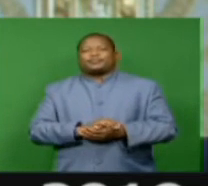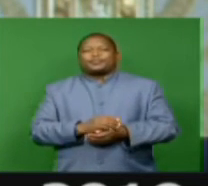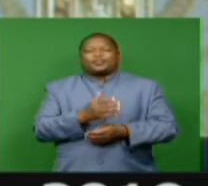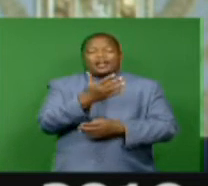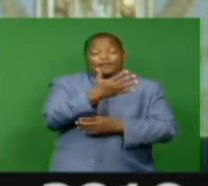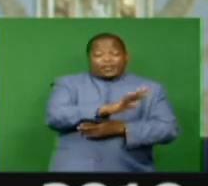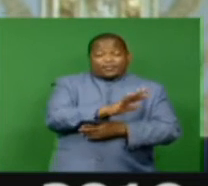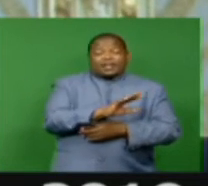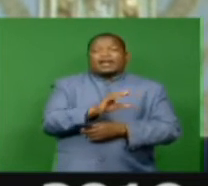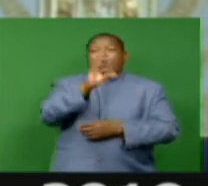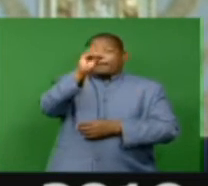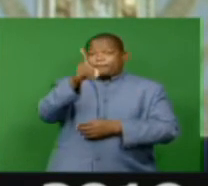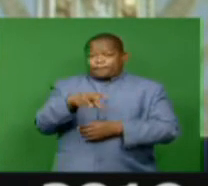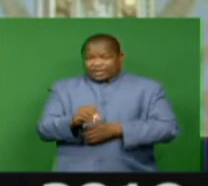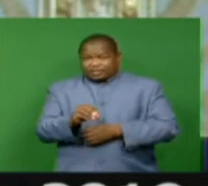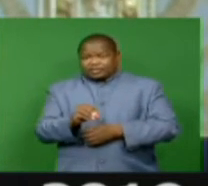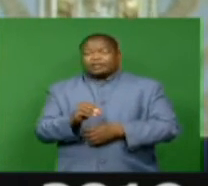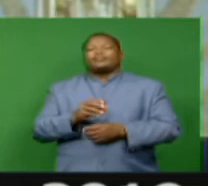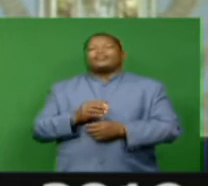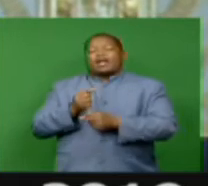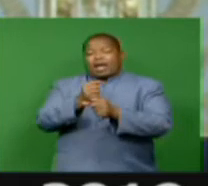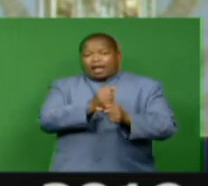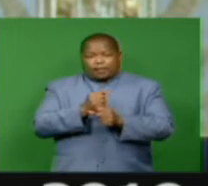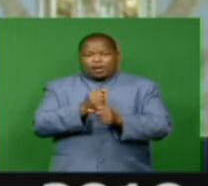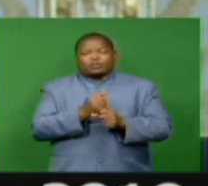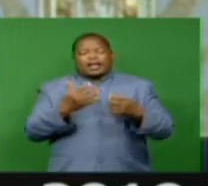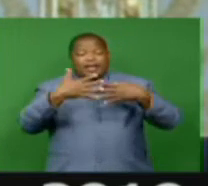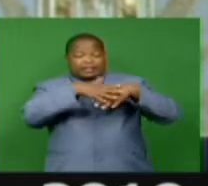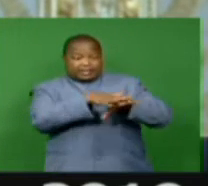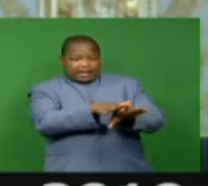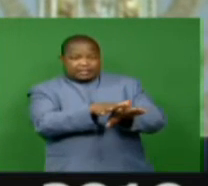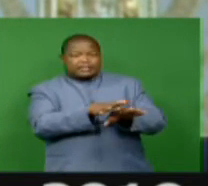global spending in the Internet of Things, over